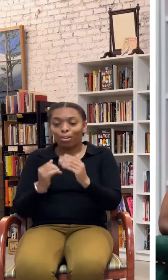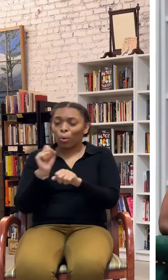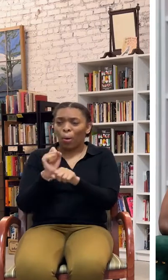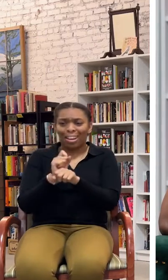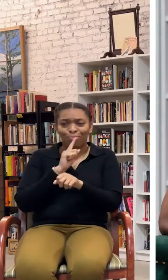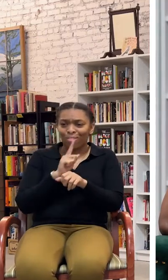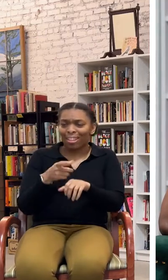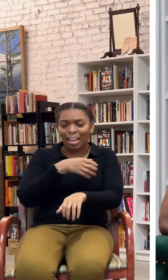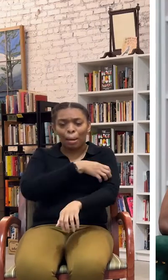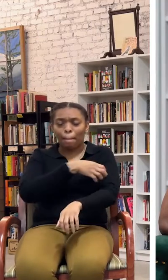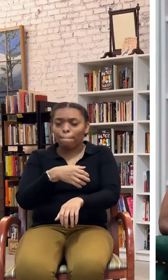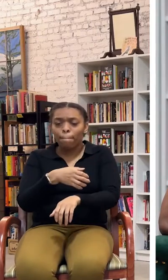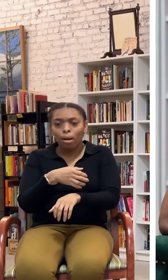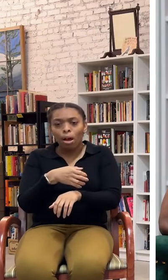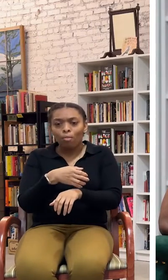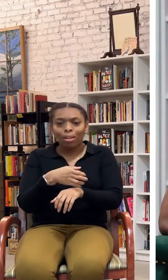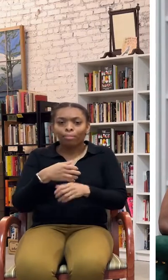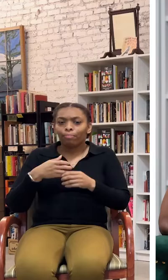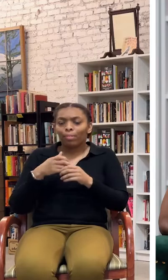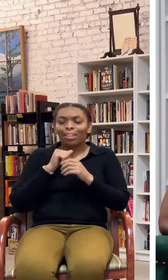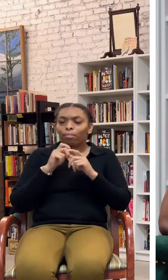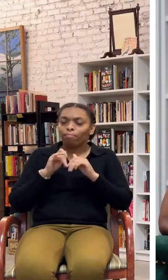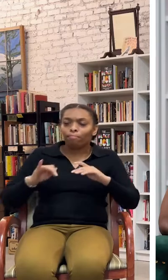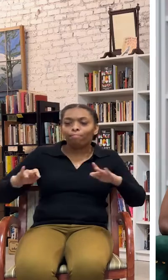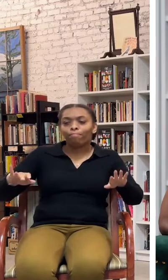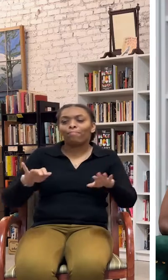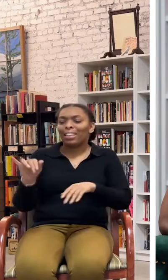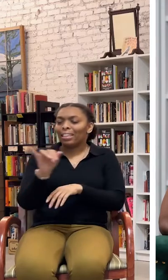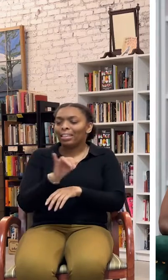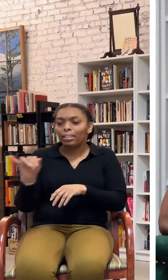doesn't germinate the same way as the rah of